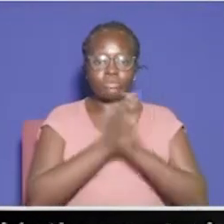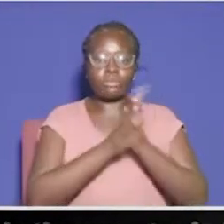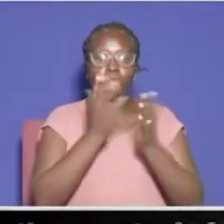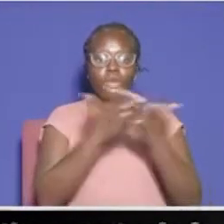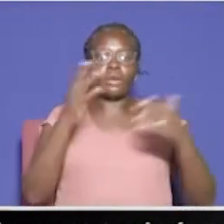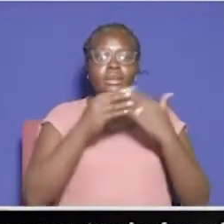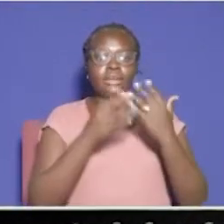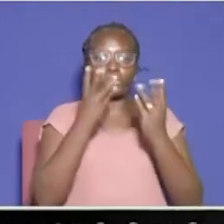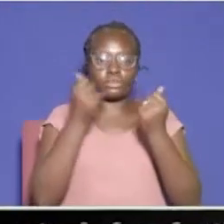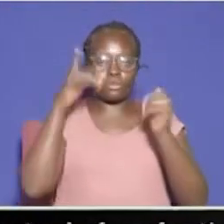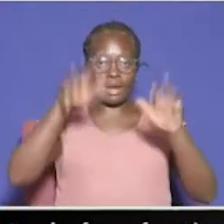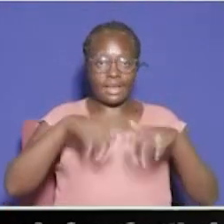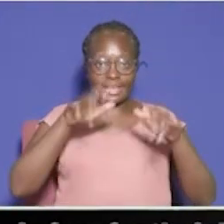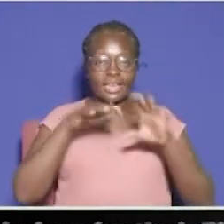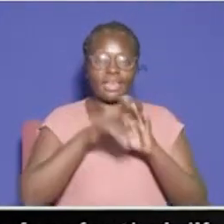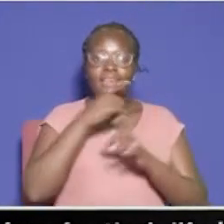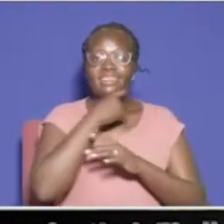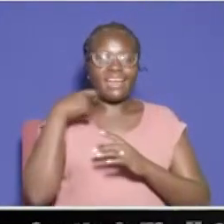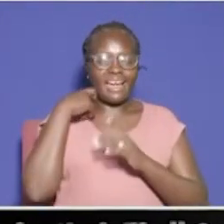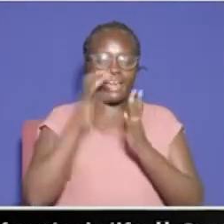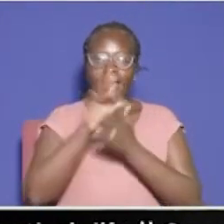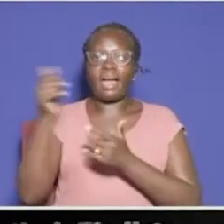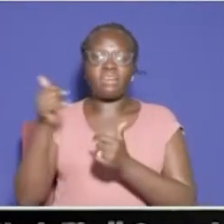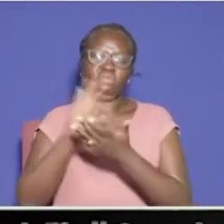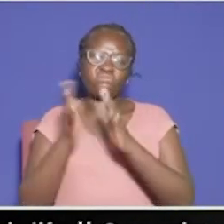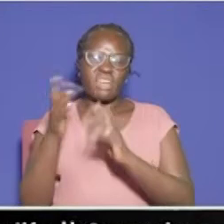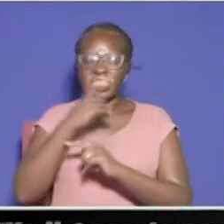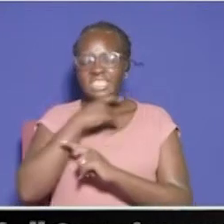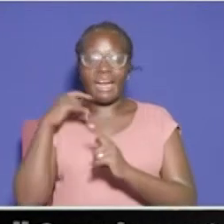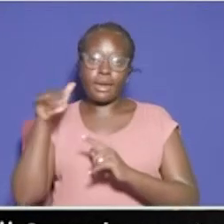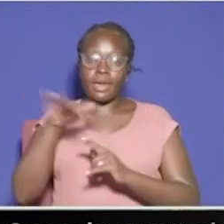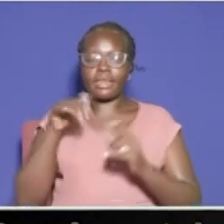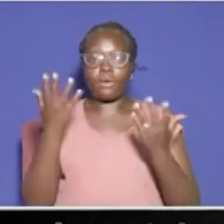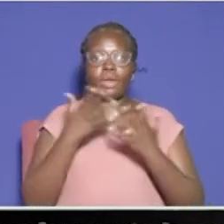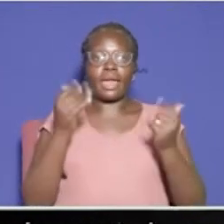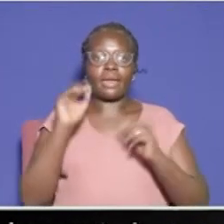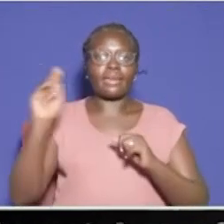for agriculture in the arid and semi-arid lands, that is the ASALs